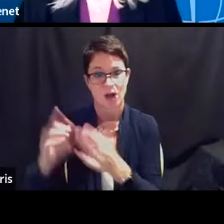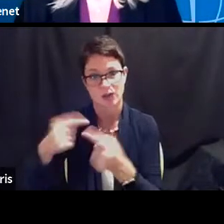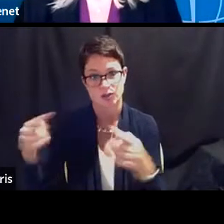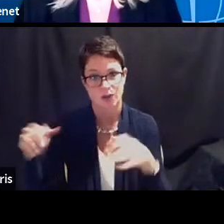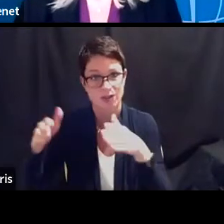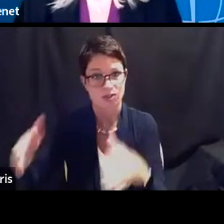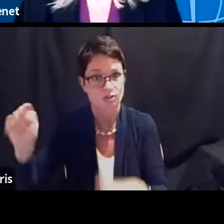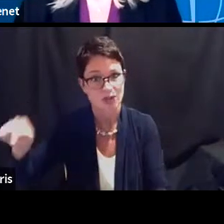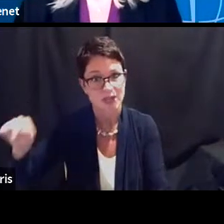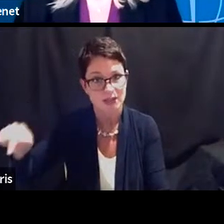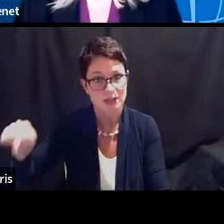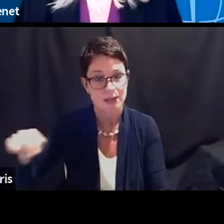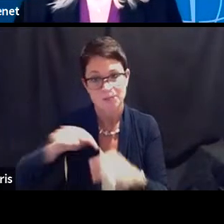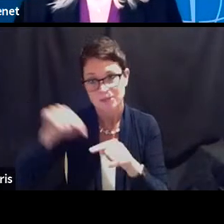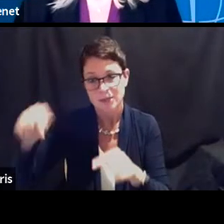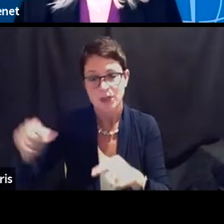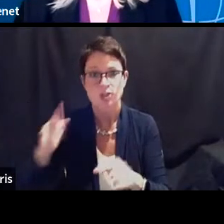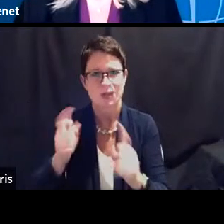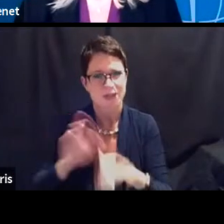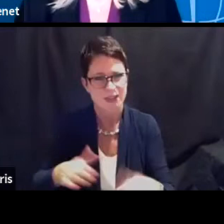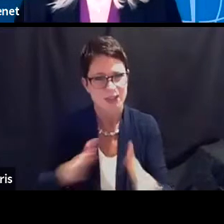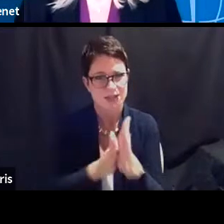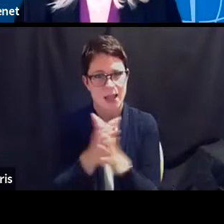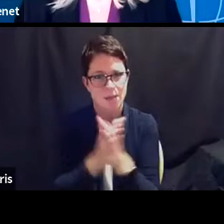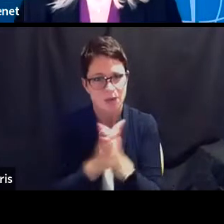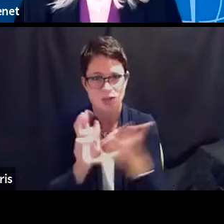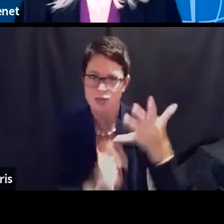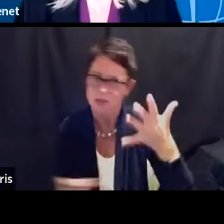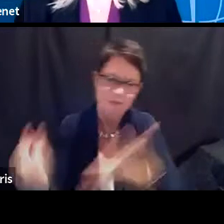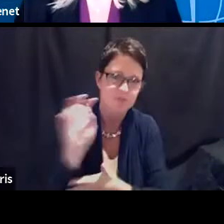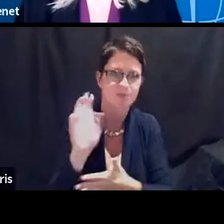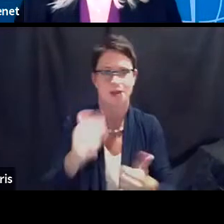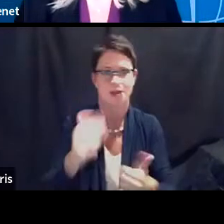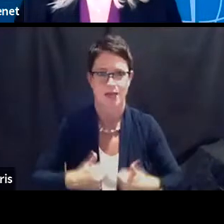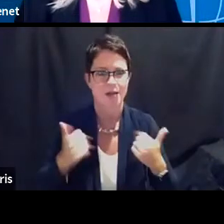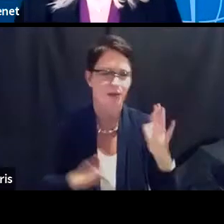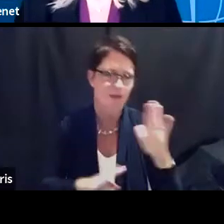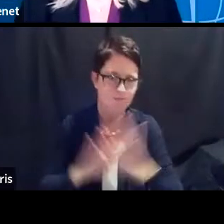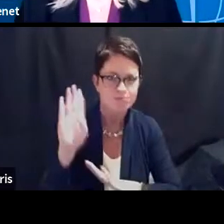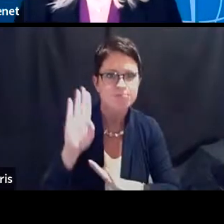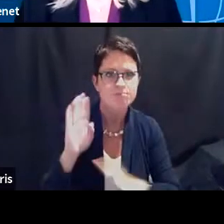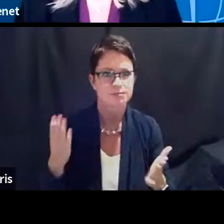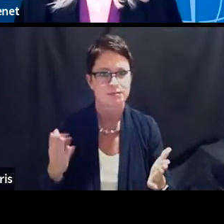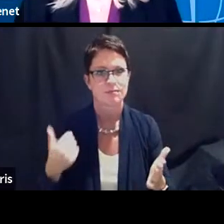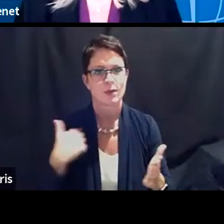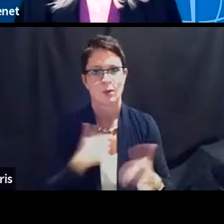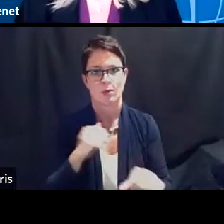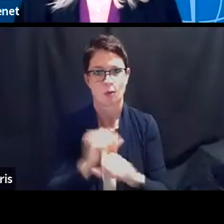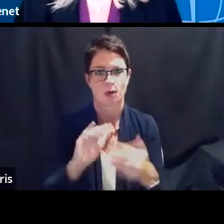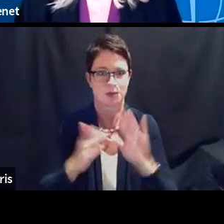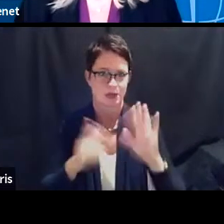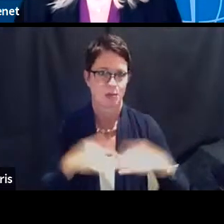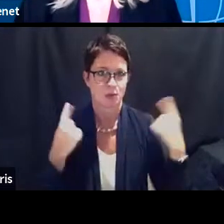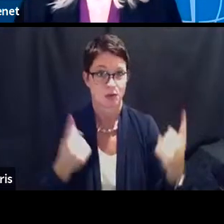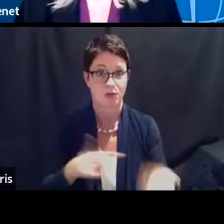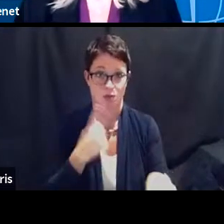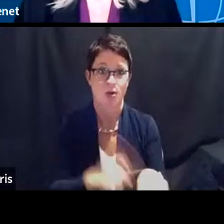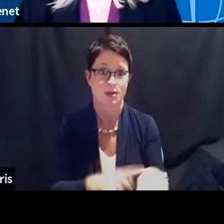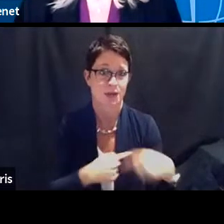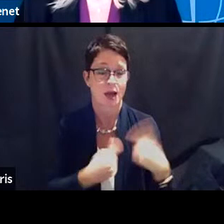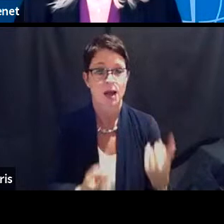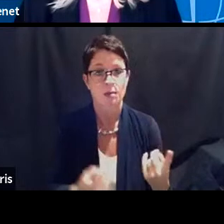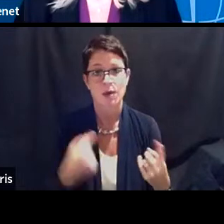give the kids some kind of ambition to try to move forward in what we're trying to do. We've been working with the community for a while. I've